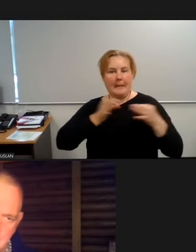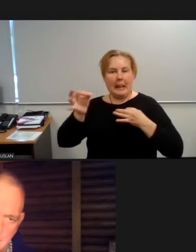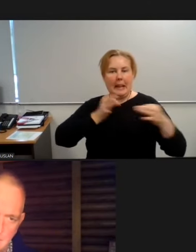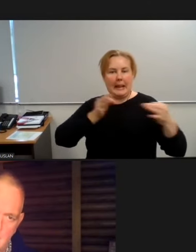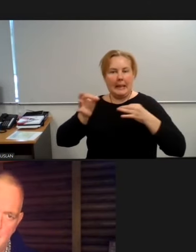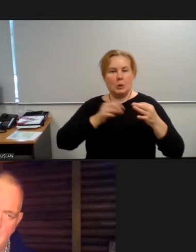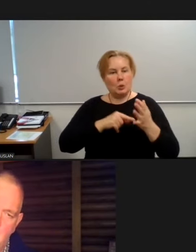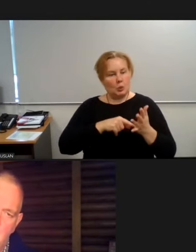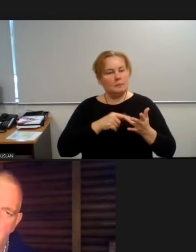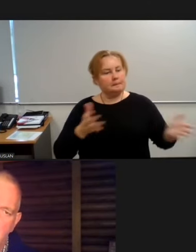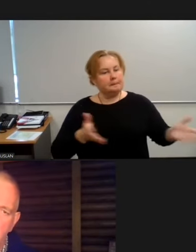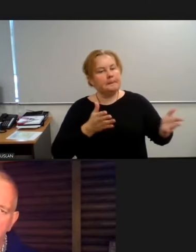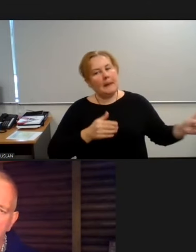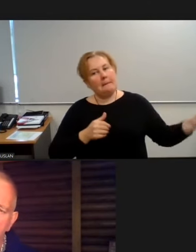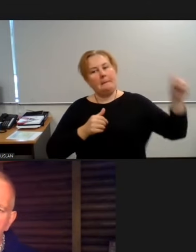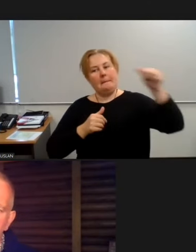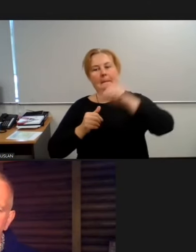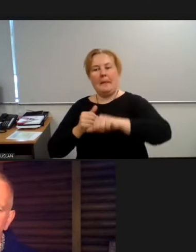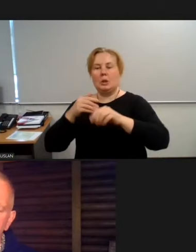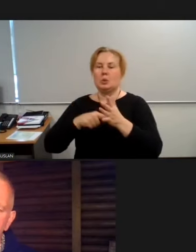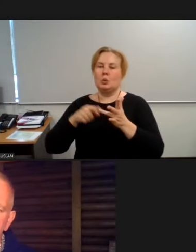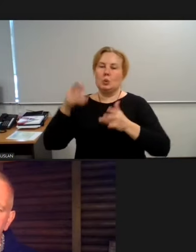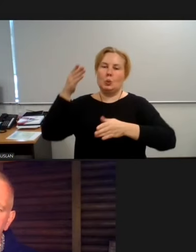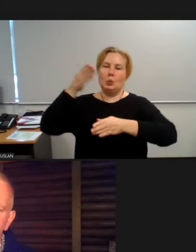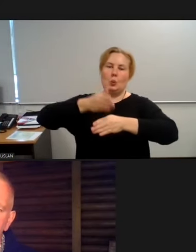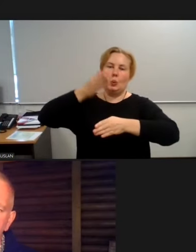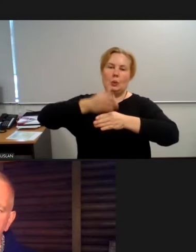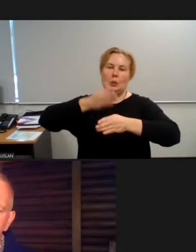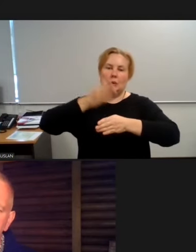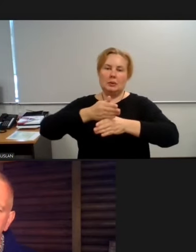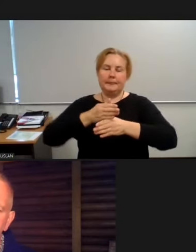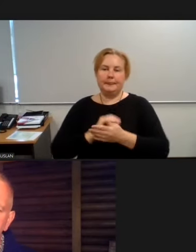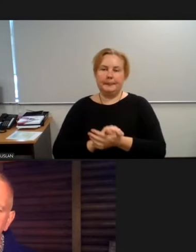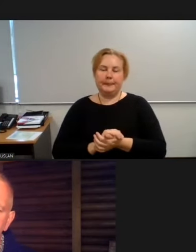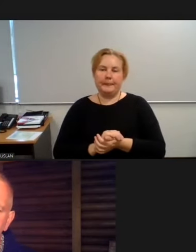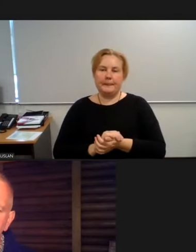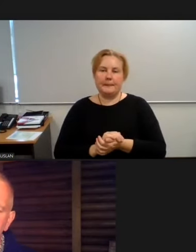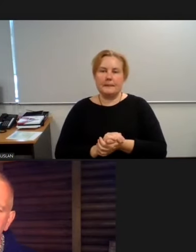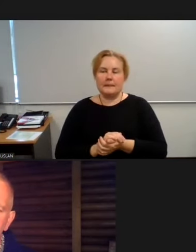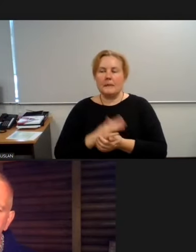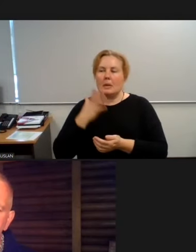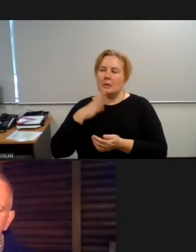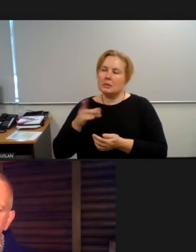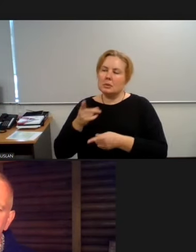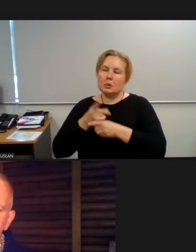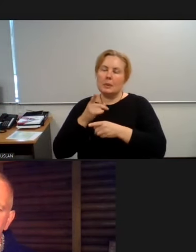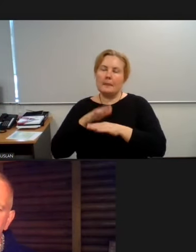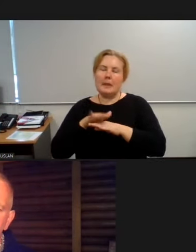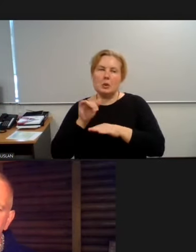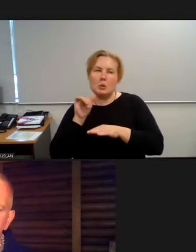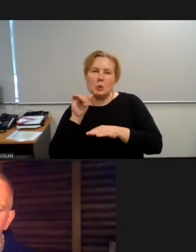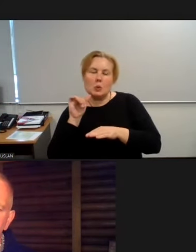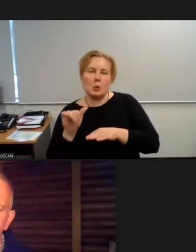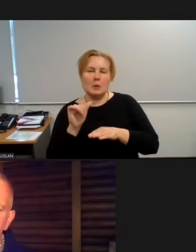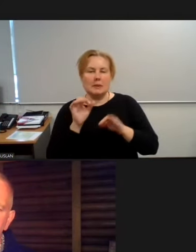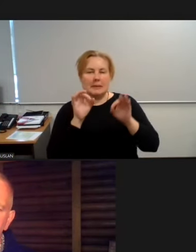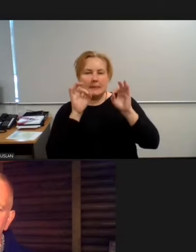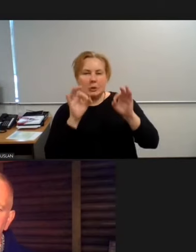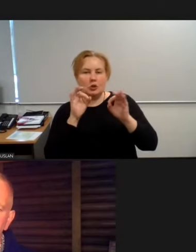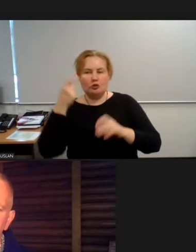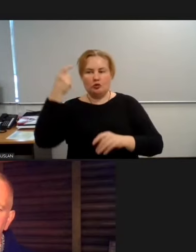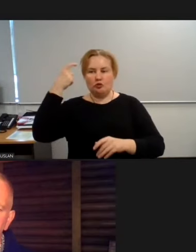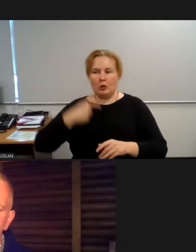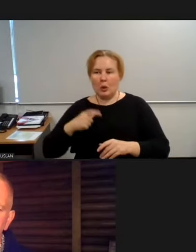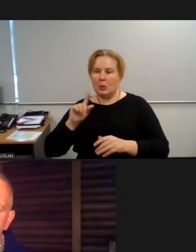DHHS website, but could you talk a bit about the particular role that you're playing and the assistance that you're giving to the department and